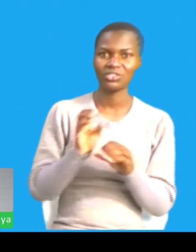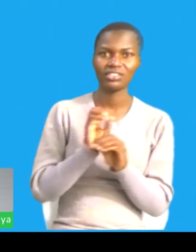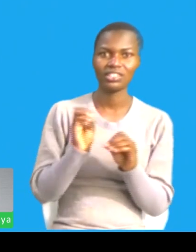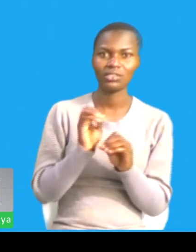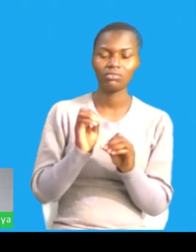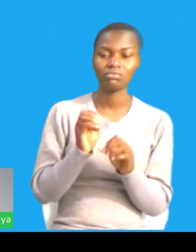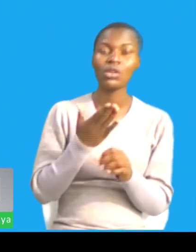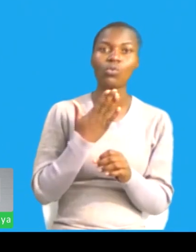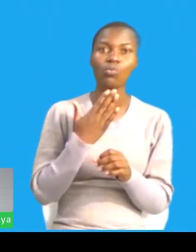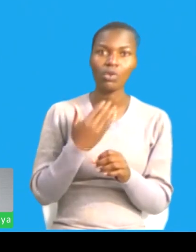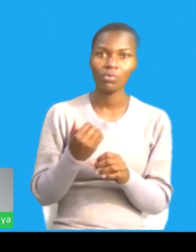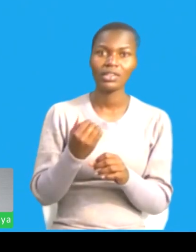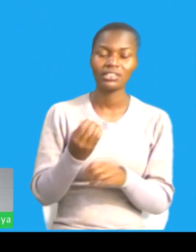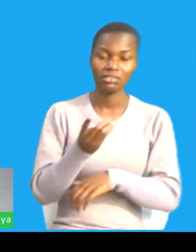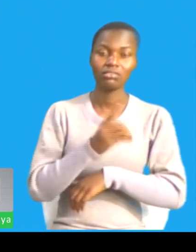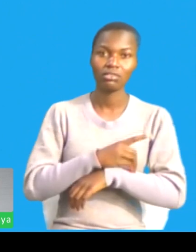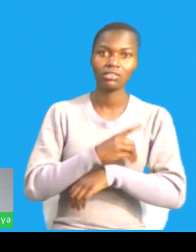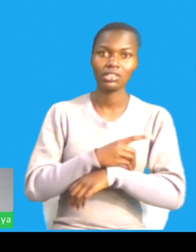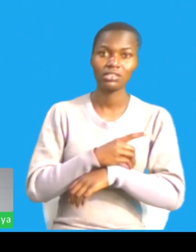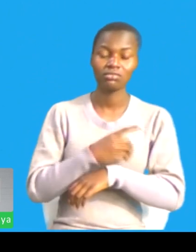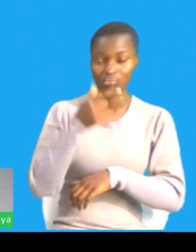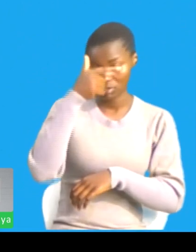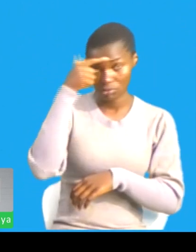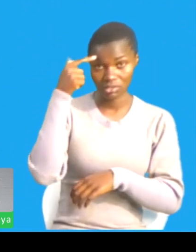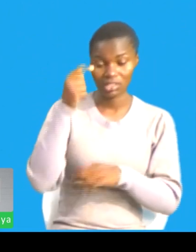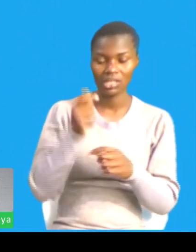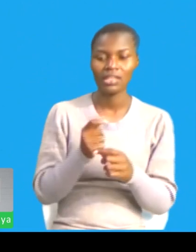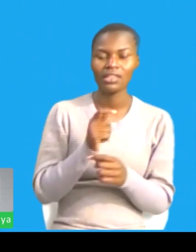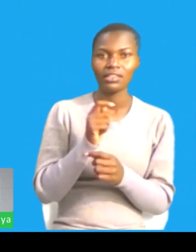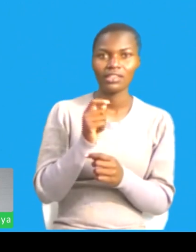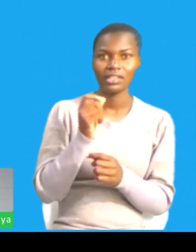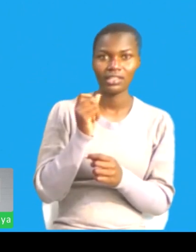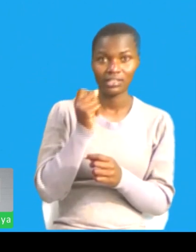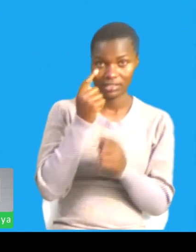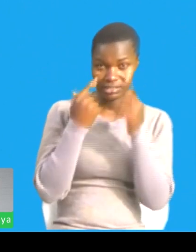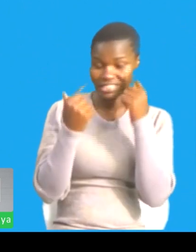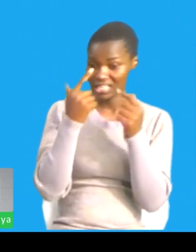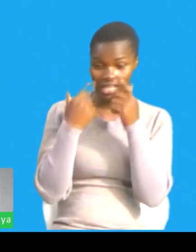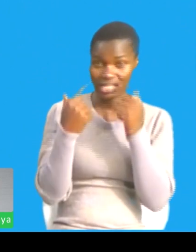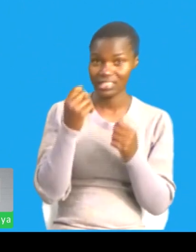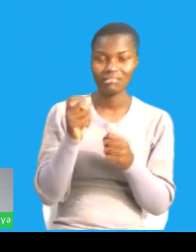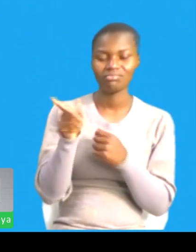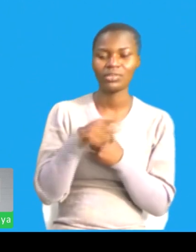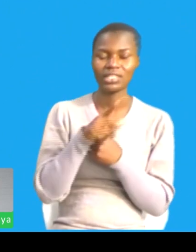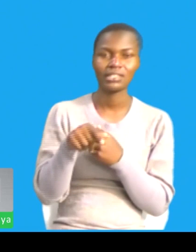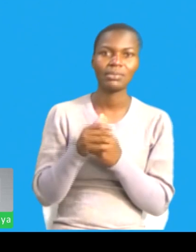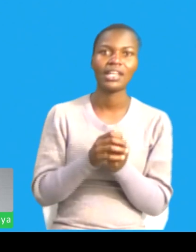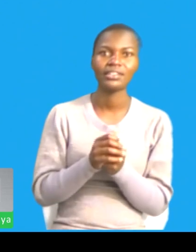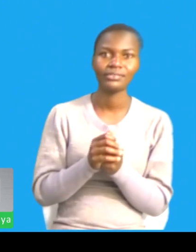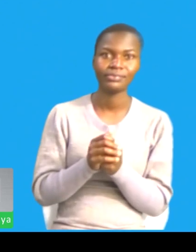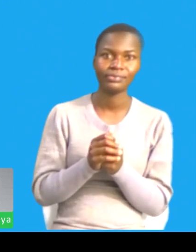Kwa sababu tulionyeshwa tear gas inasemekana expire. I hope sio shida kama hiyo.